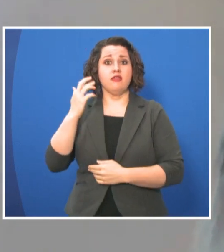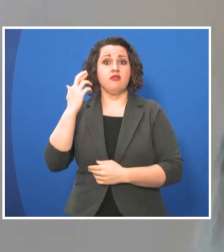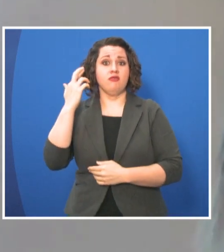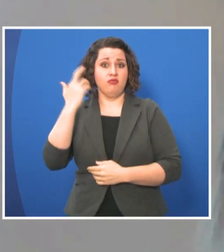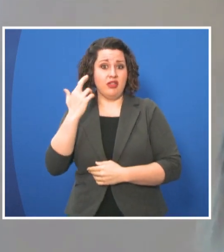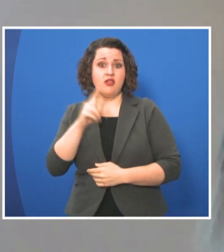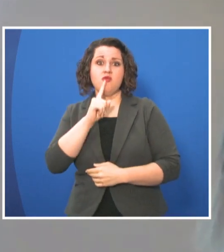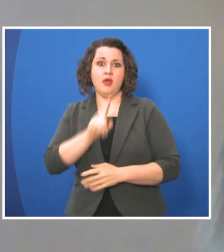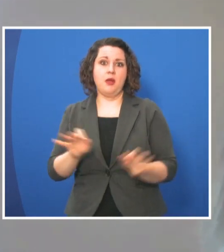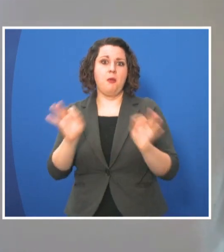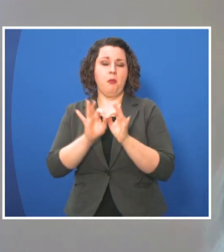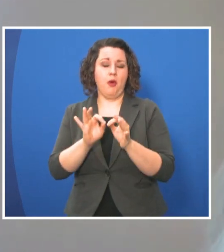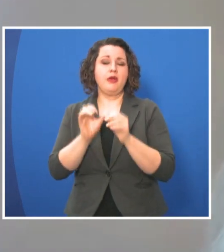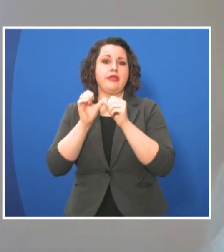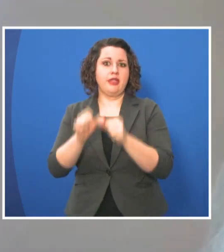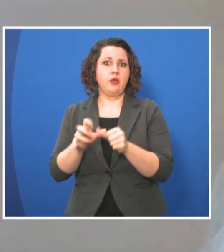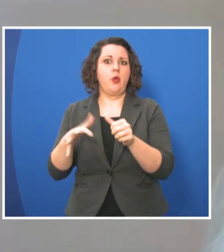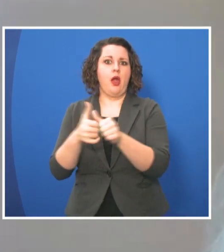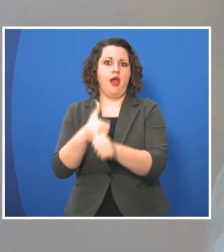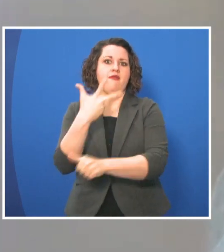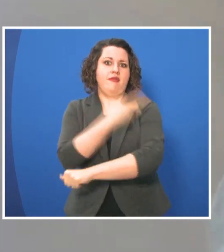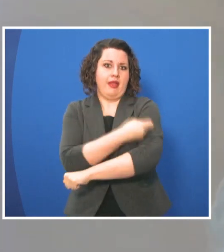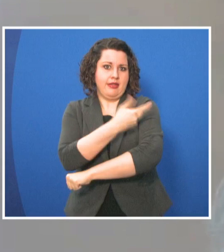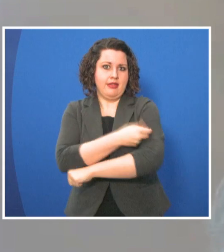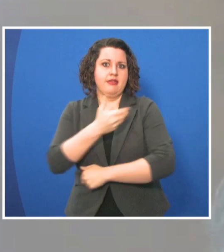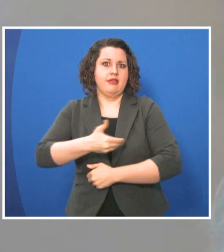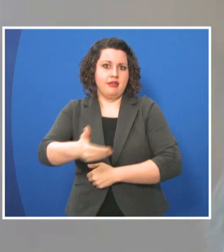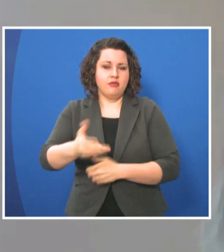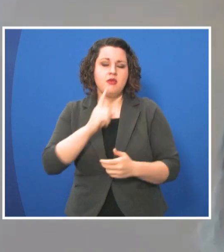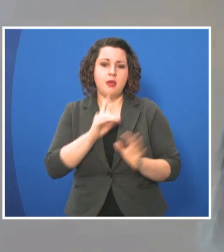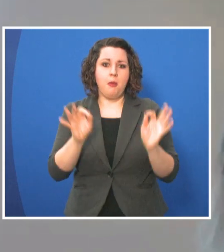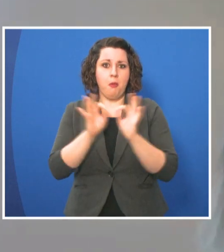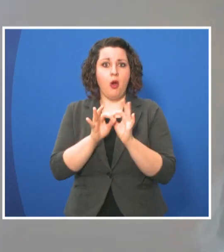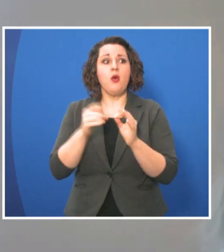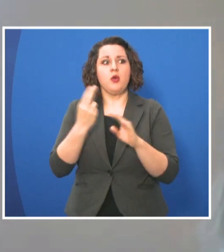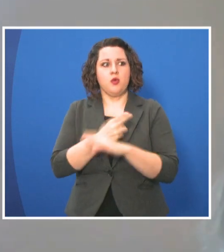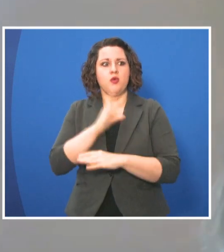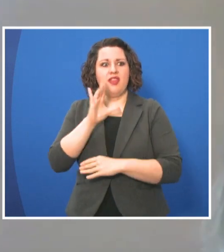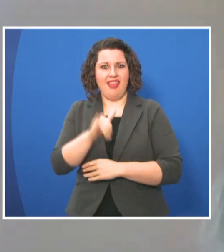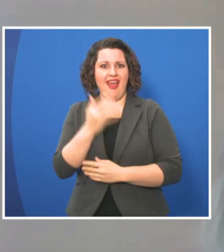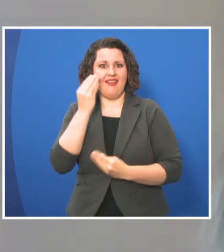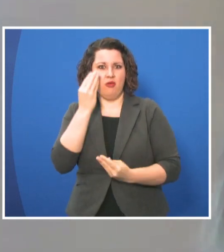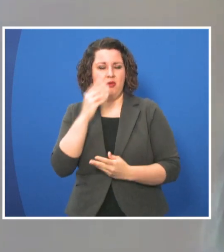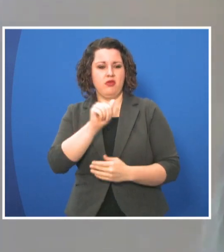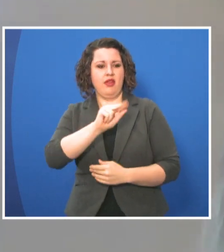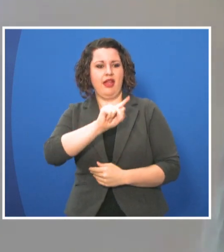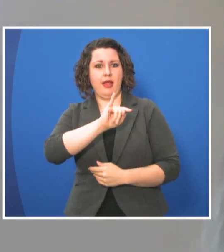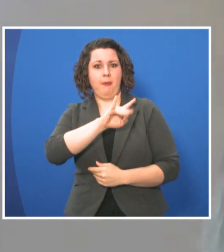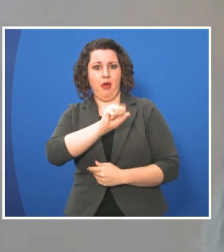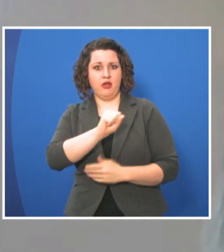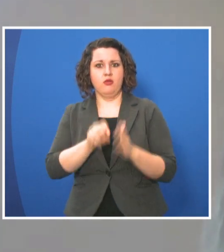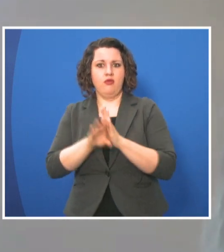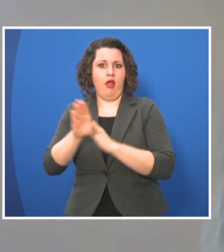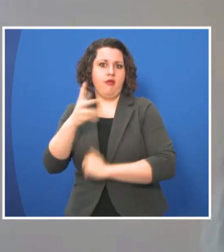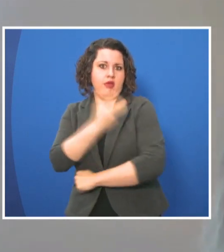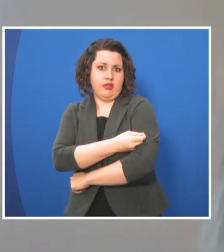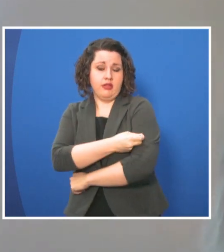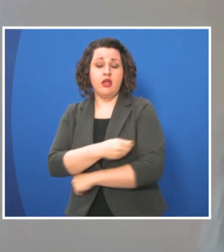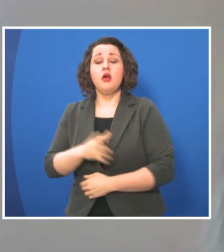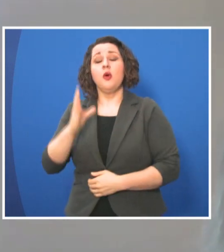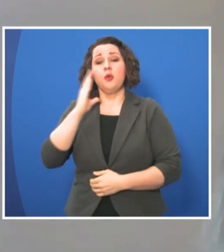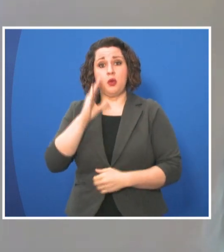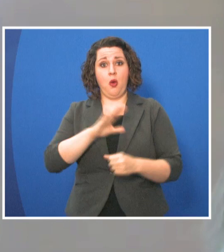those routine vaccines. Now, we know that people who have been infected with COVID are starting to develop these kinds